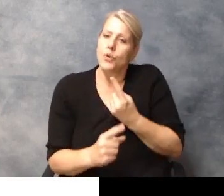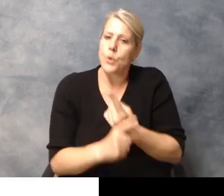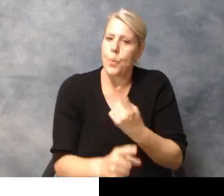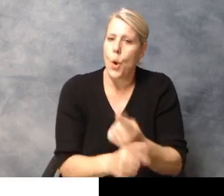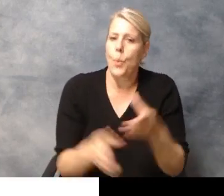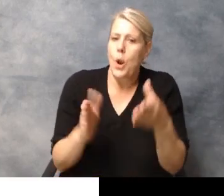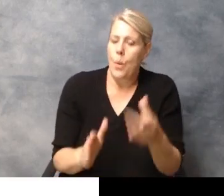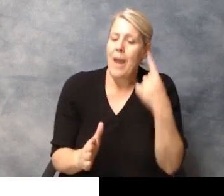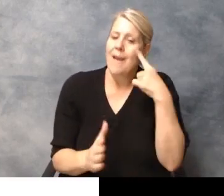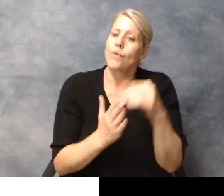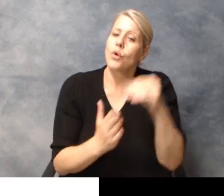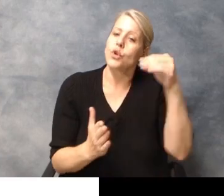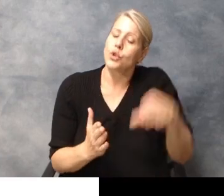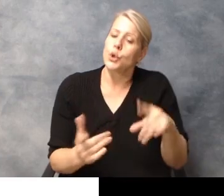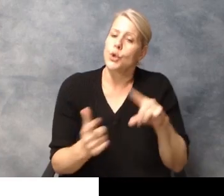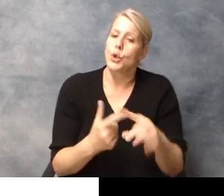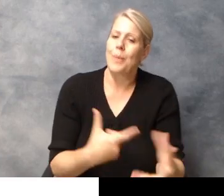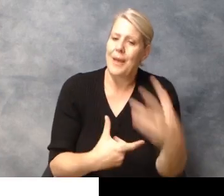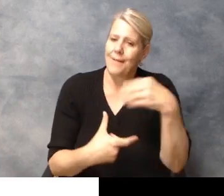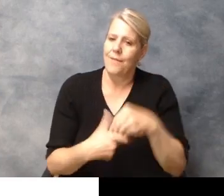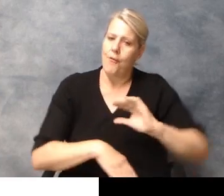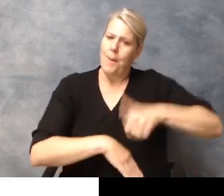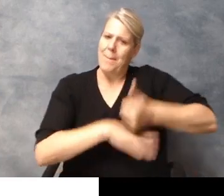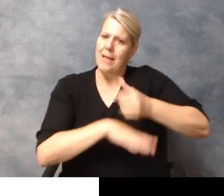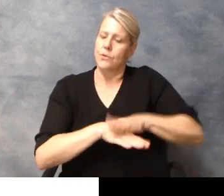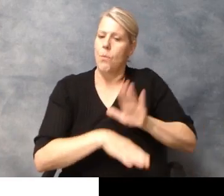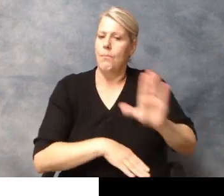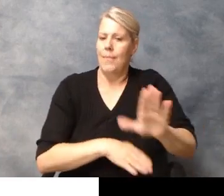participate based on their individual needs.